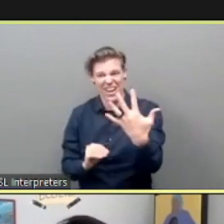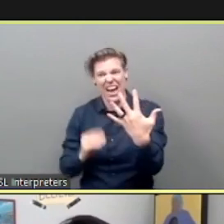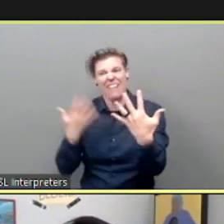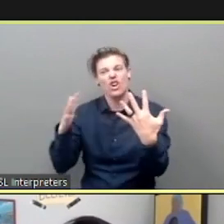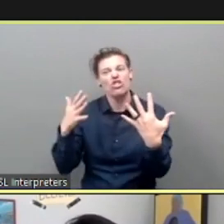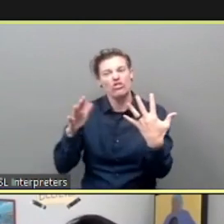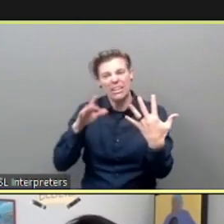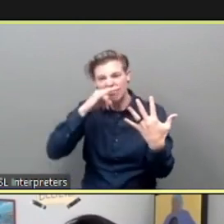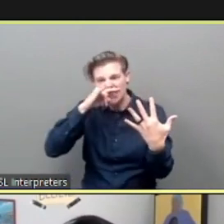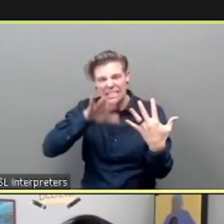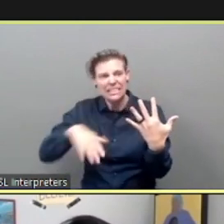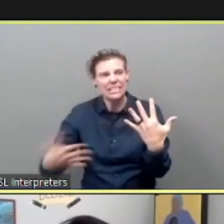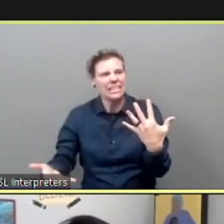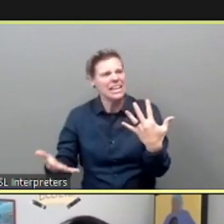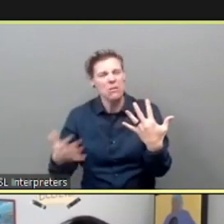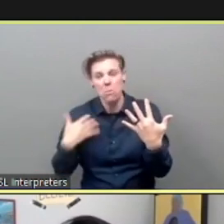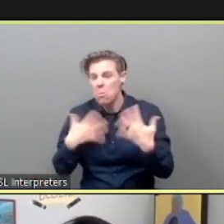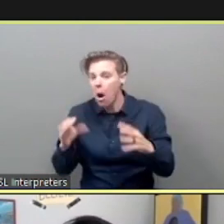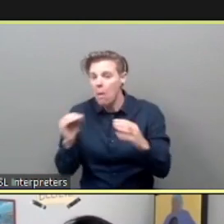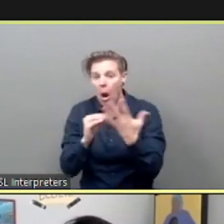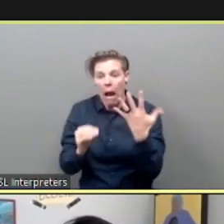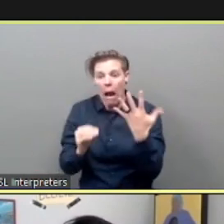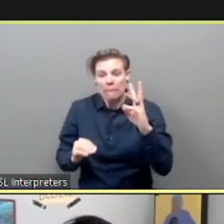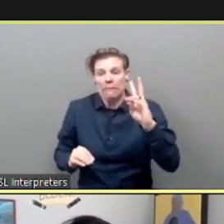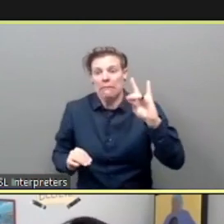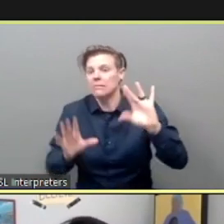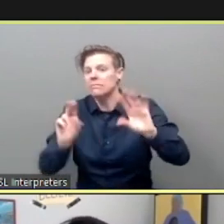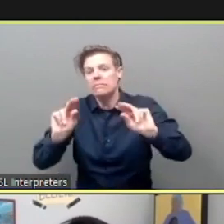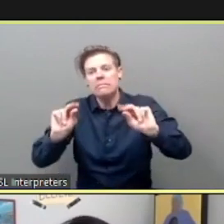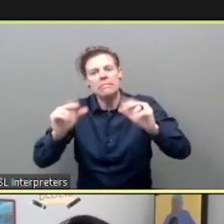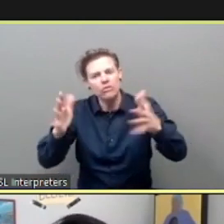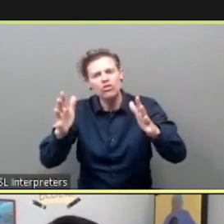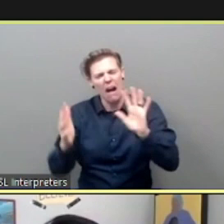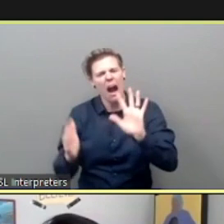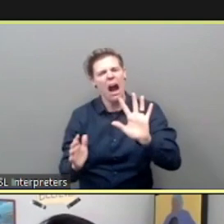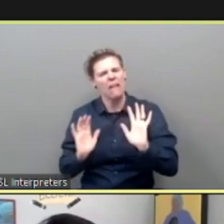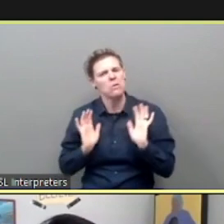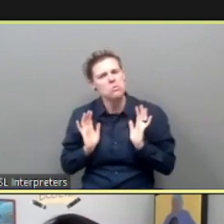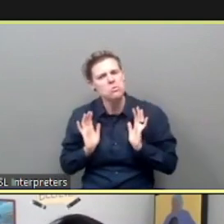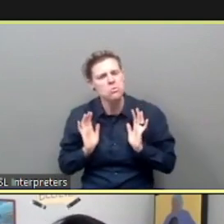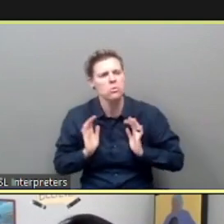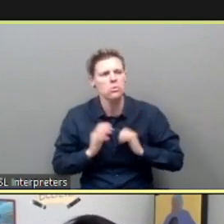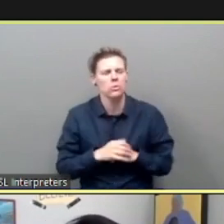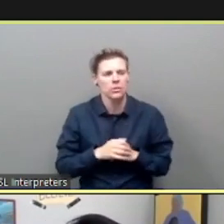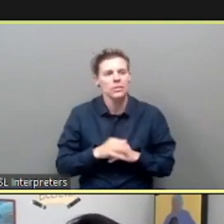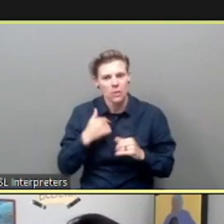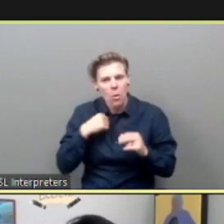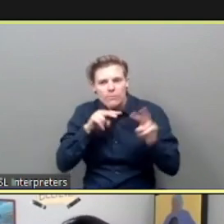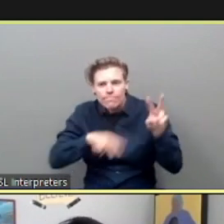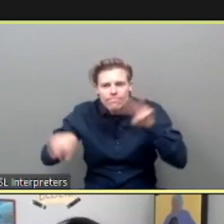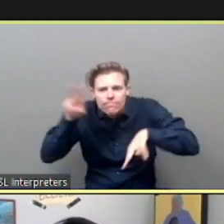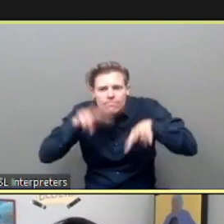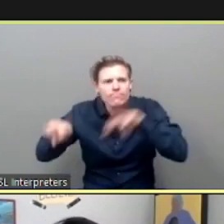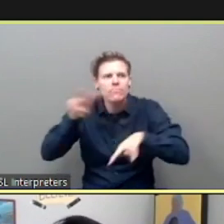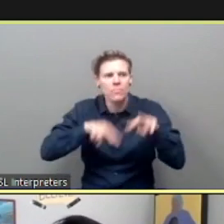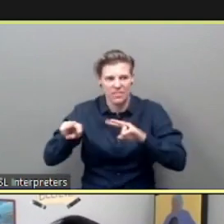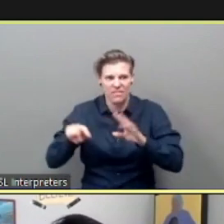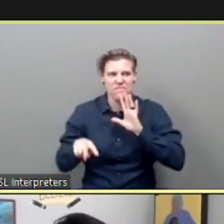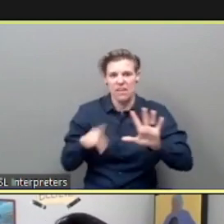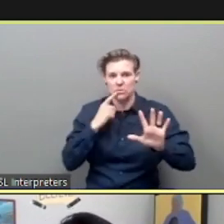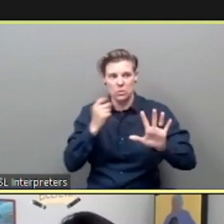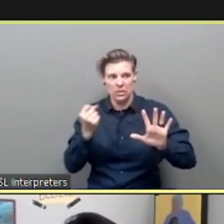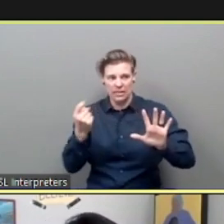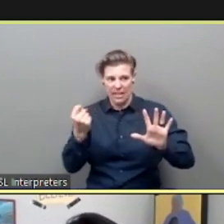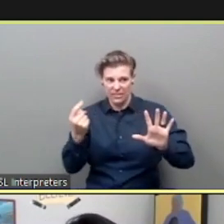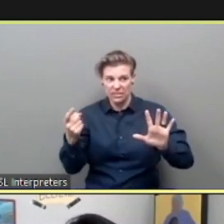that none of the kids that got vaccinated with COVID who are adolescents actually ended up in the ICU. So really